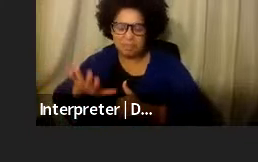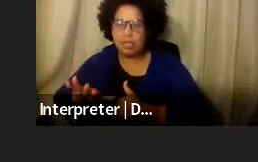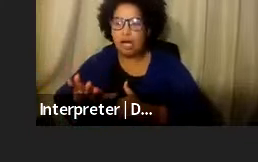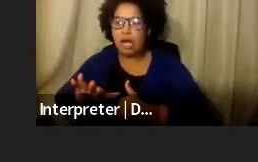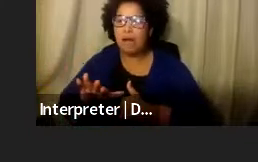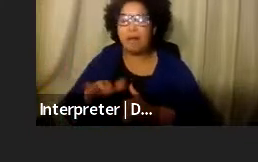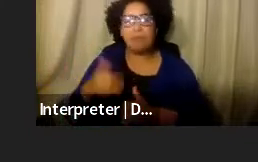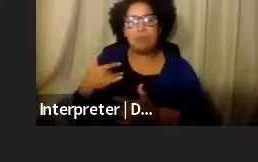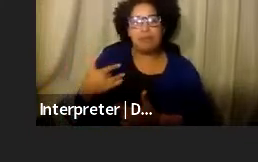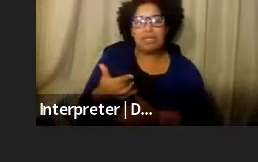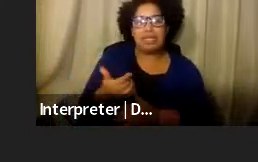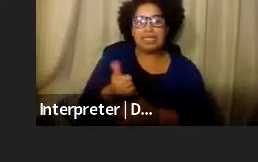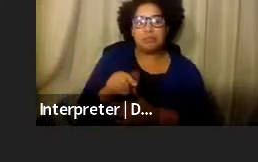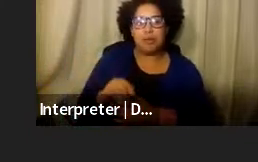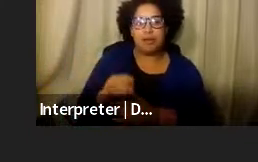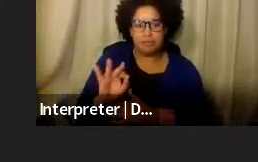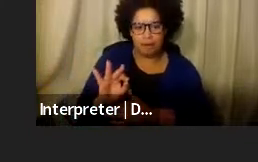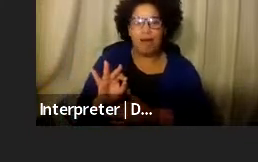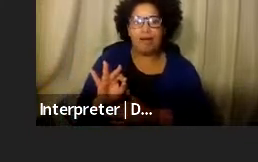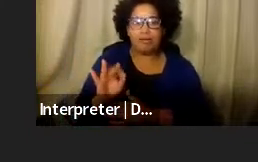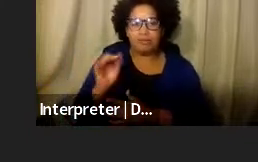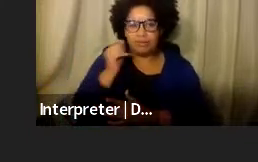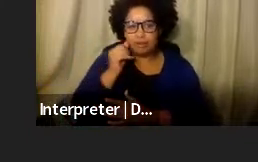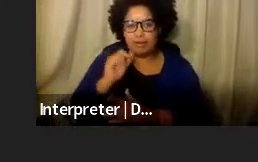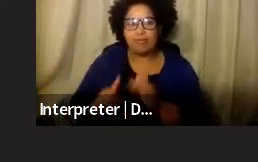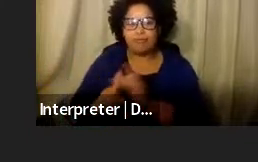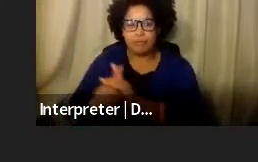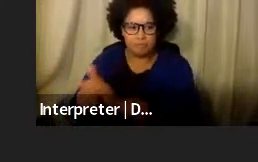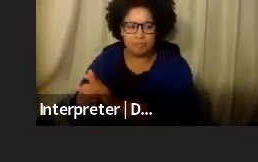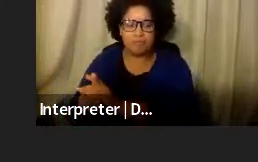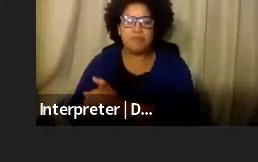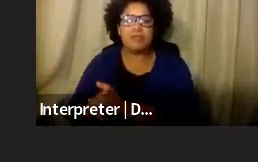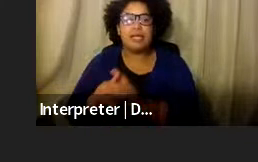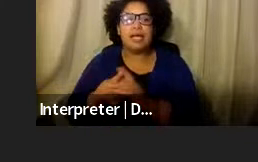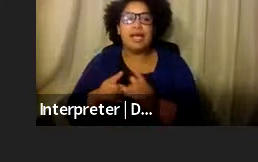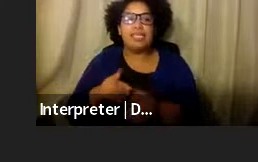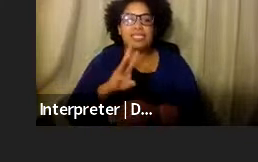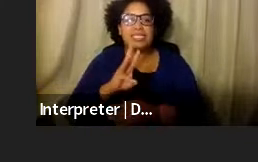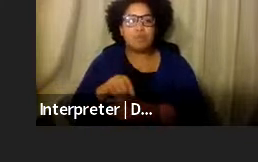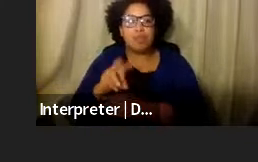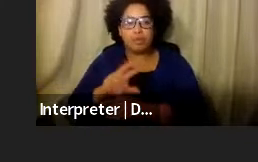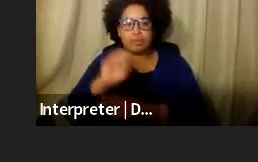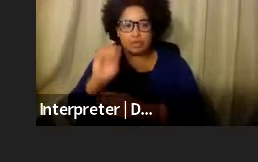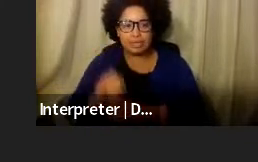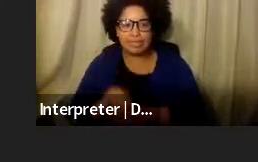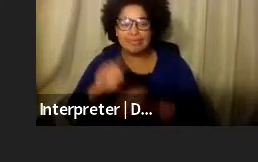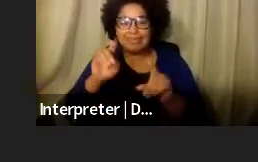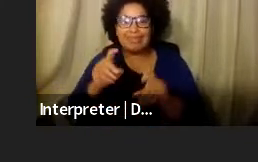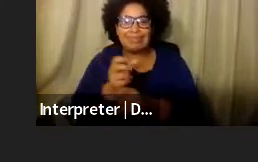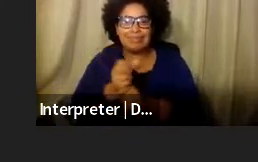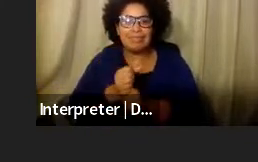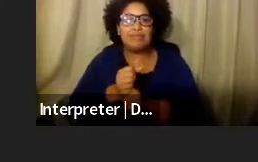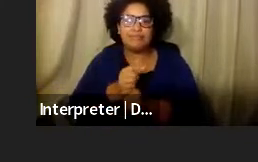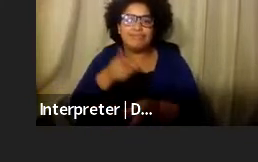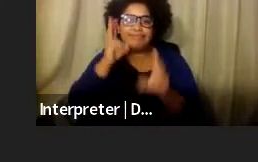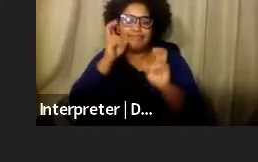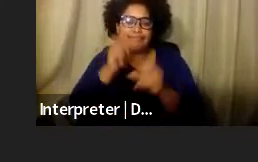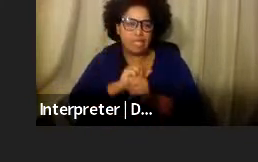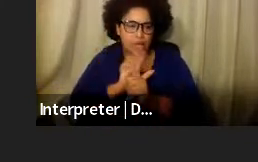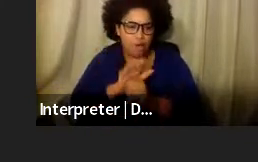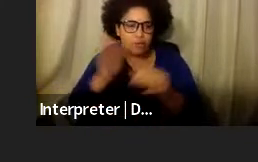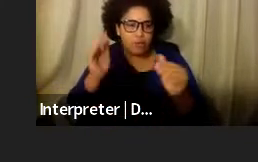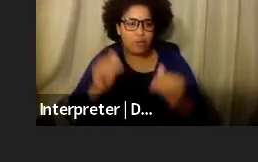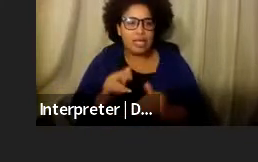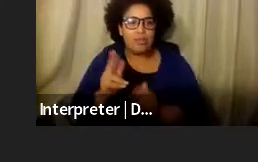Test positivity up to 6.3%. Still getting over 3,000 reported PCR tests every day, and also